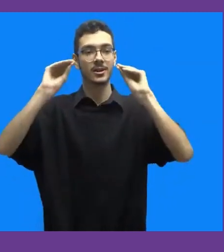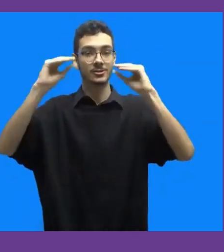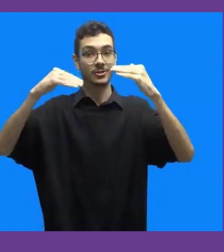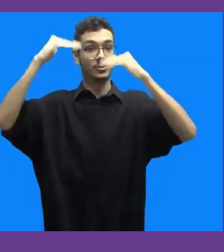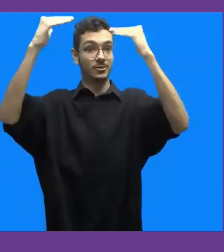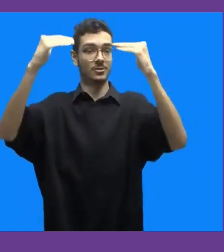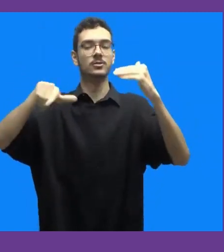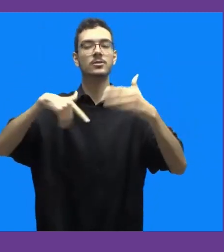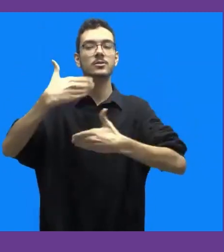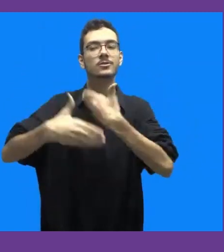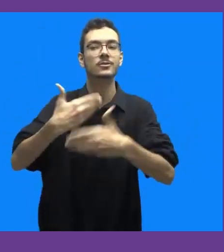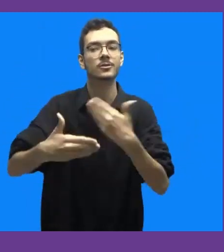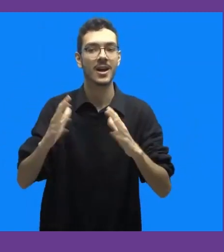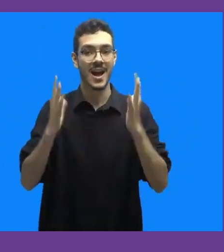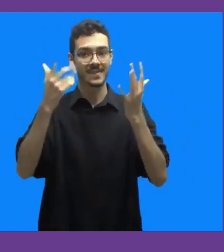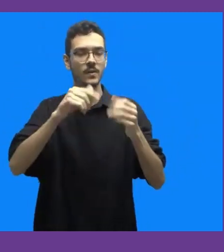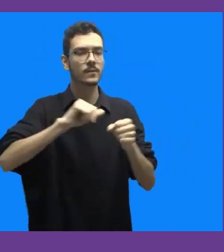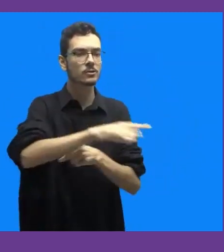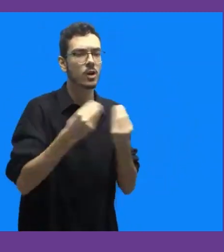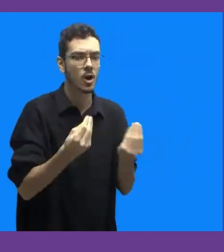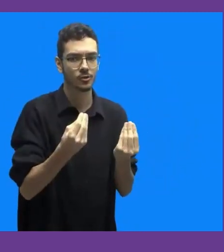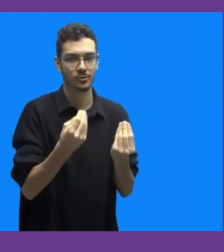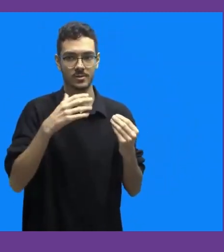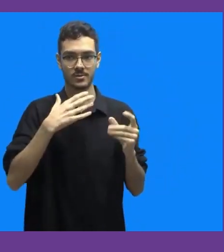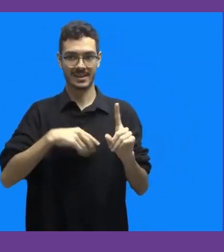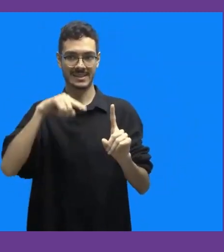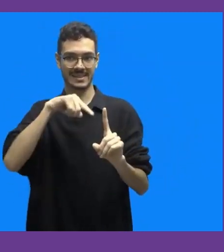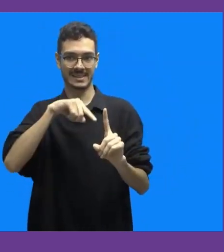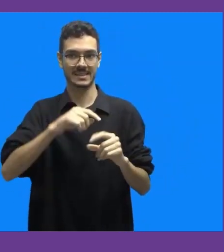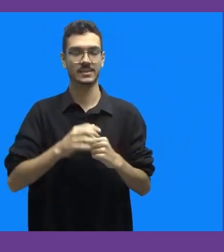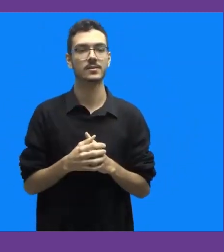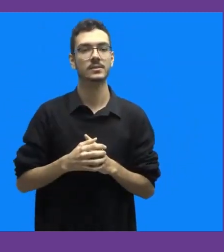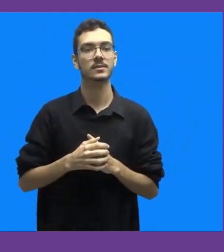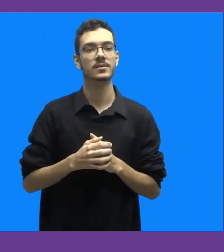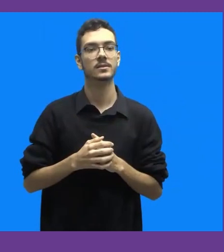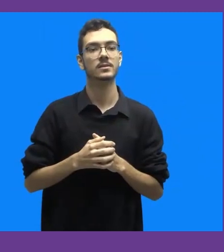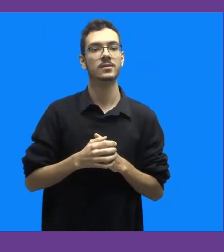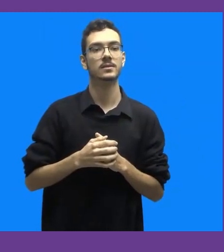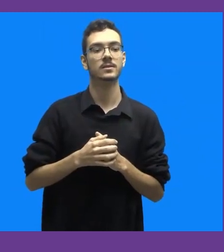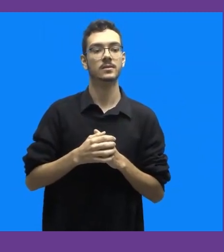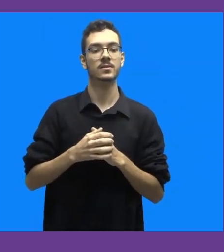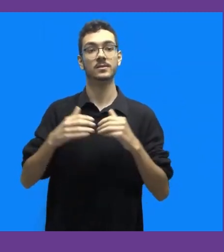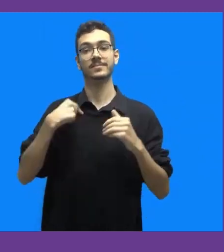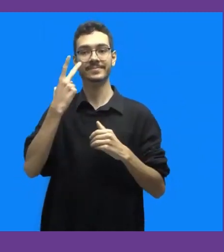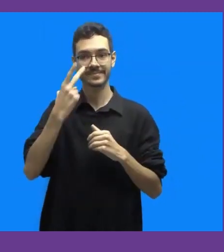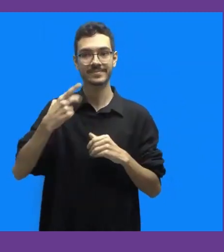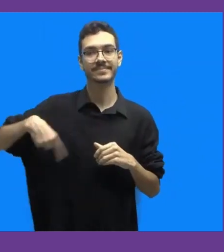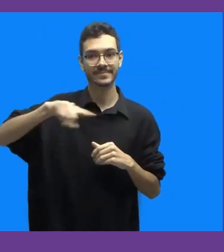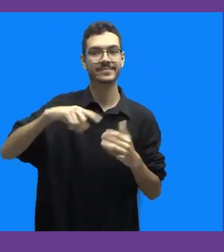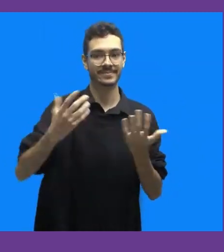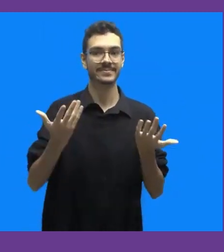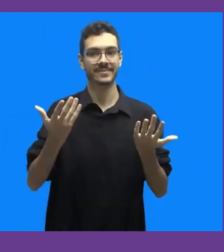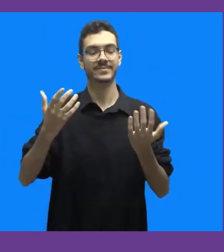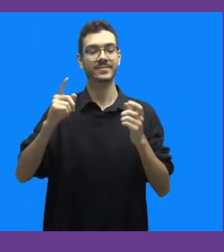in establishing this dialogue with these standards and trying to gather all this information